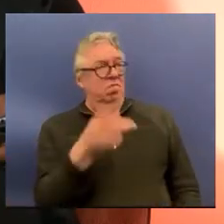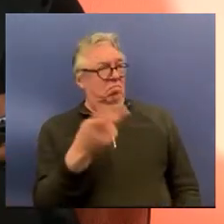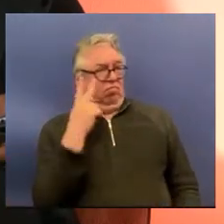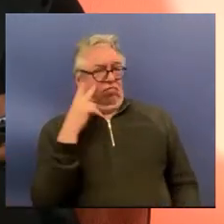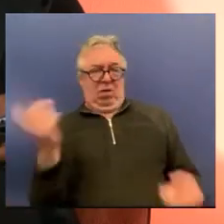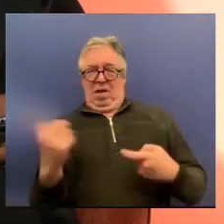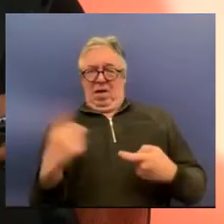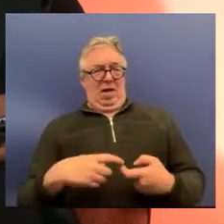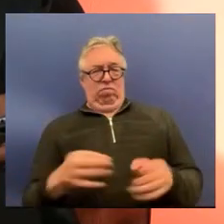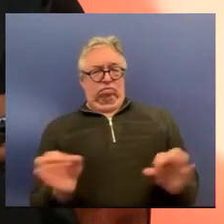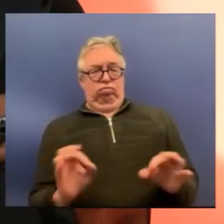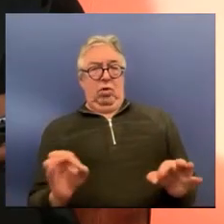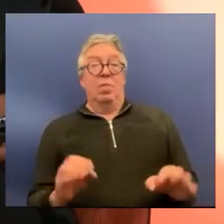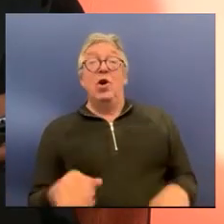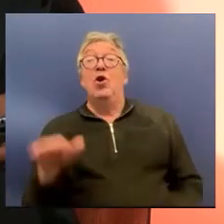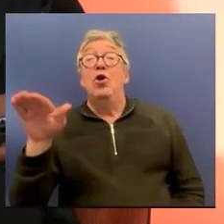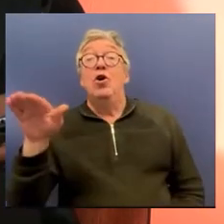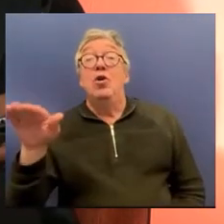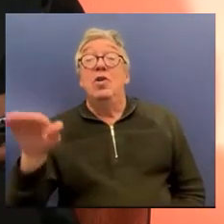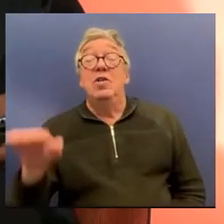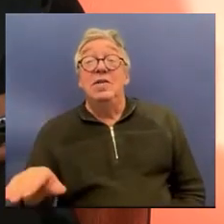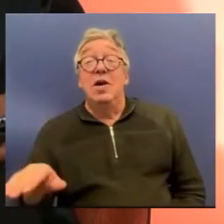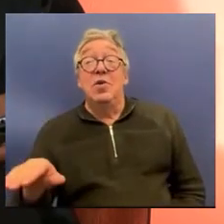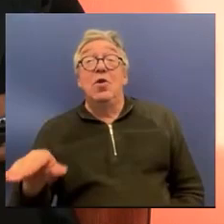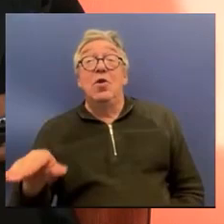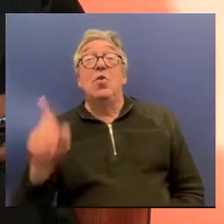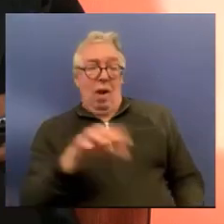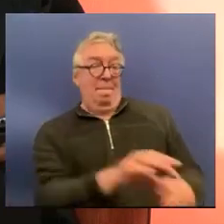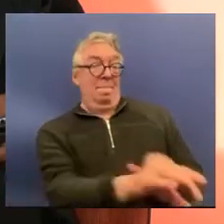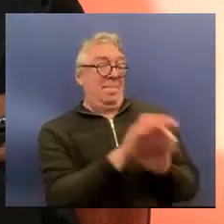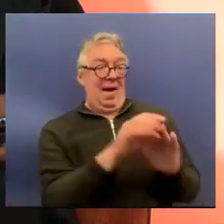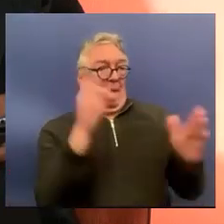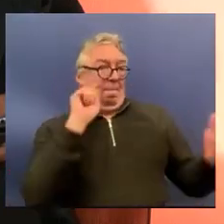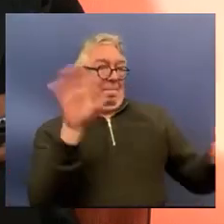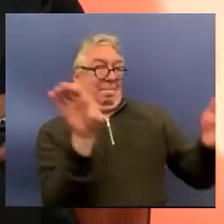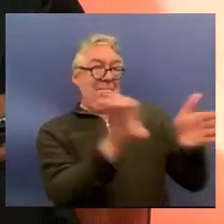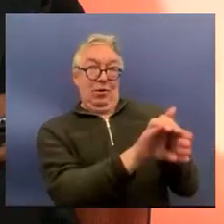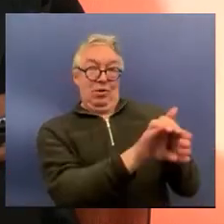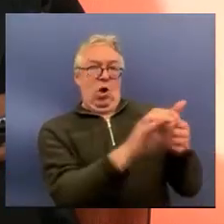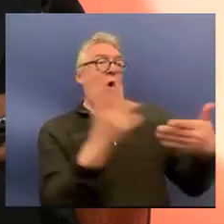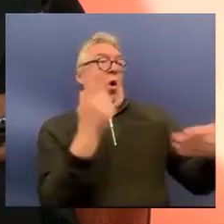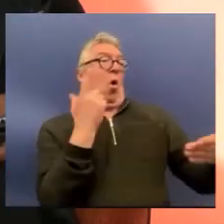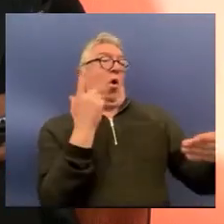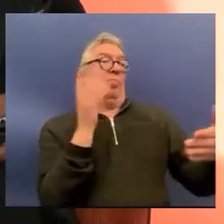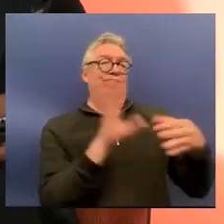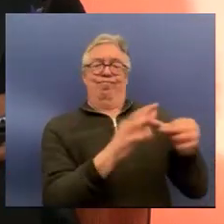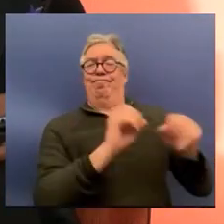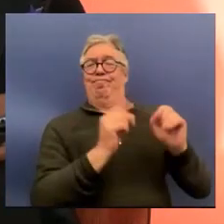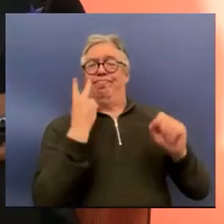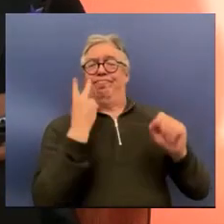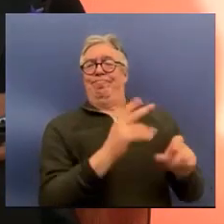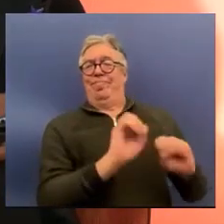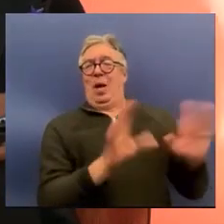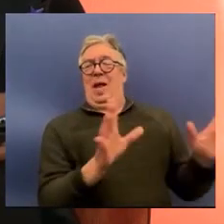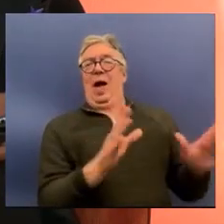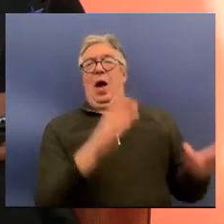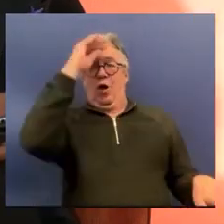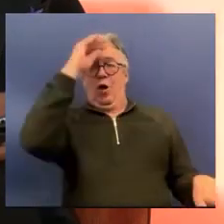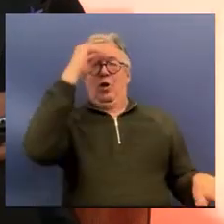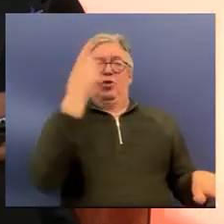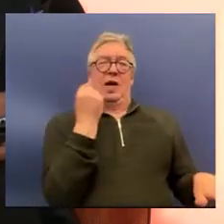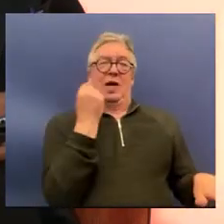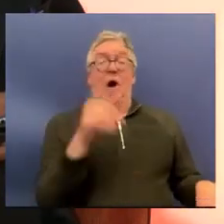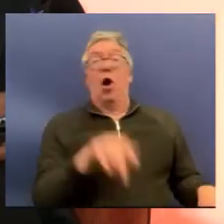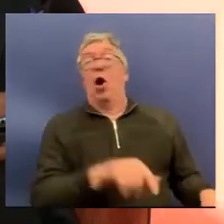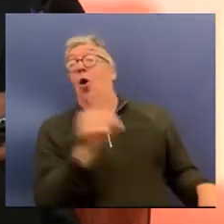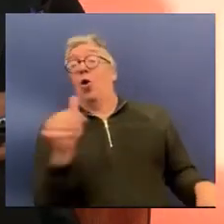something that has to do with gender or with climate, but, you know, when you ask, could you think of a link between the two? You know, most of the time you get a